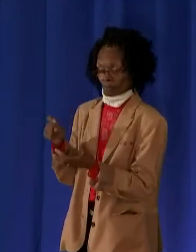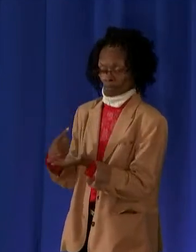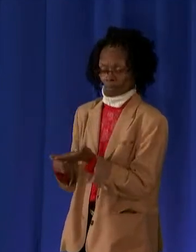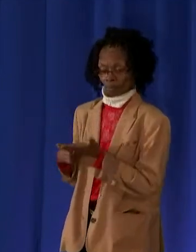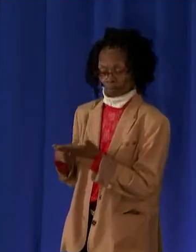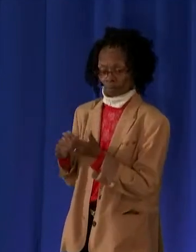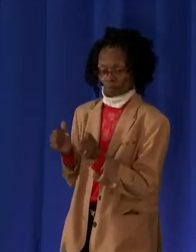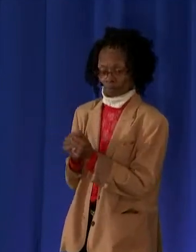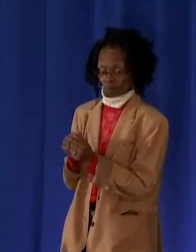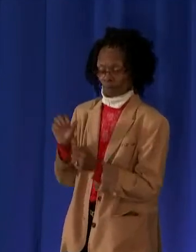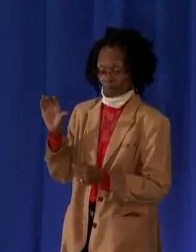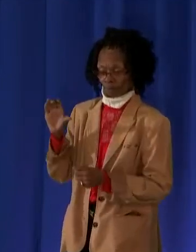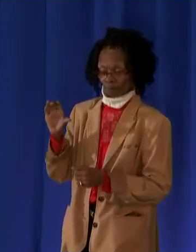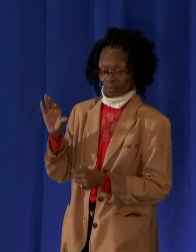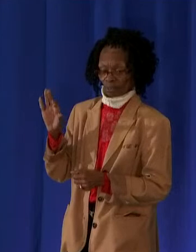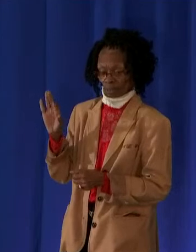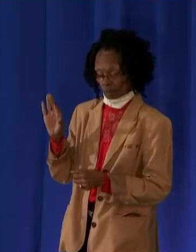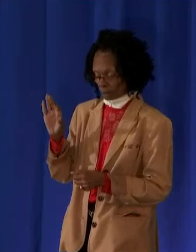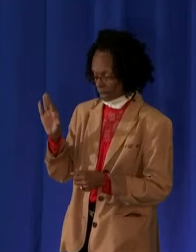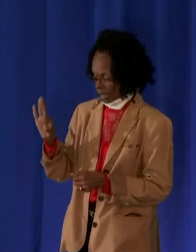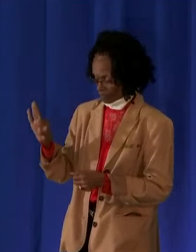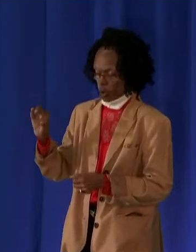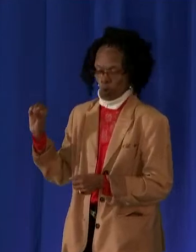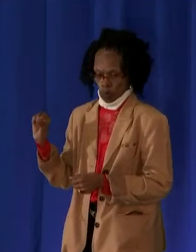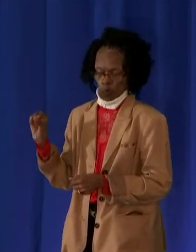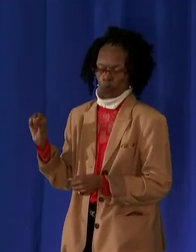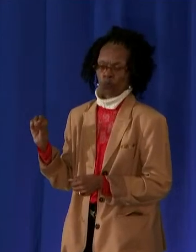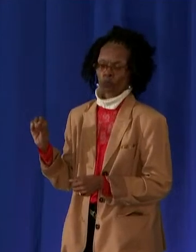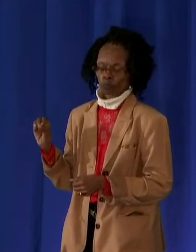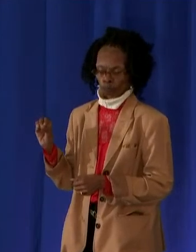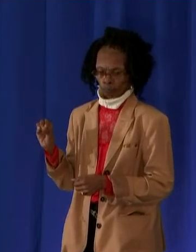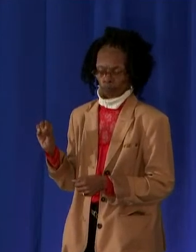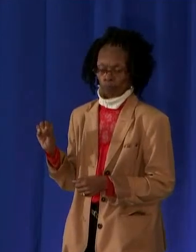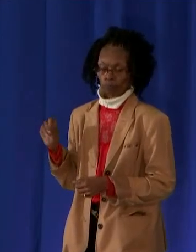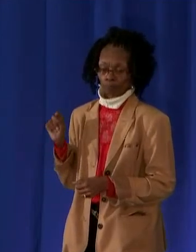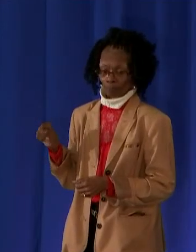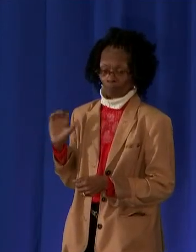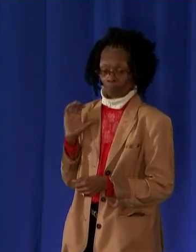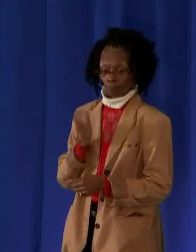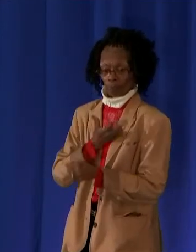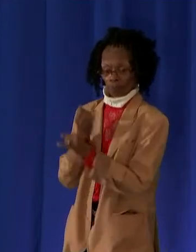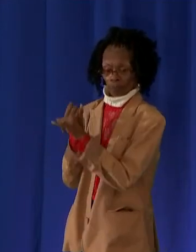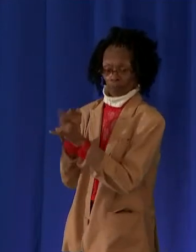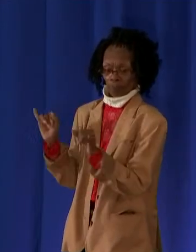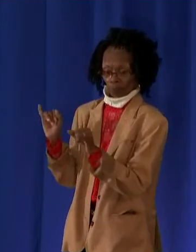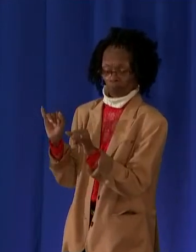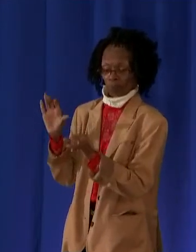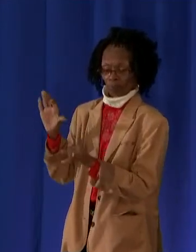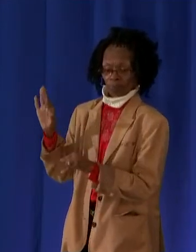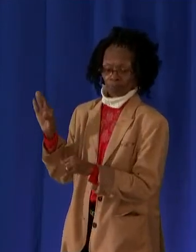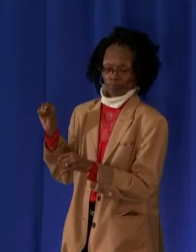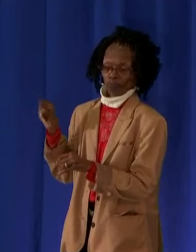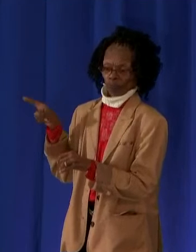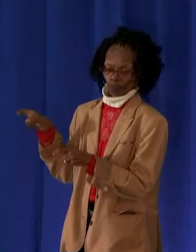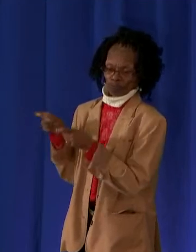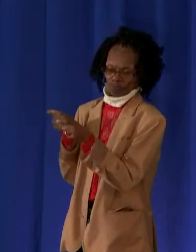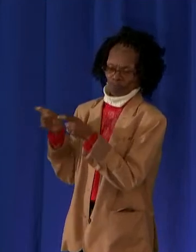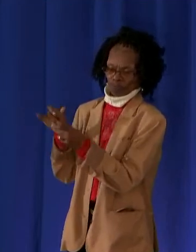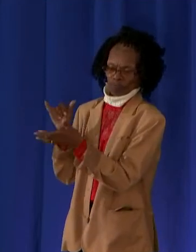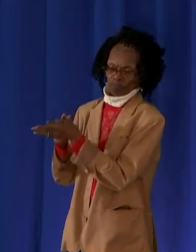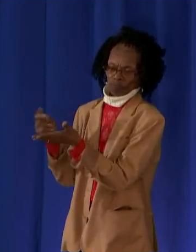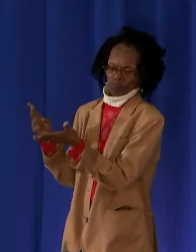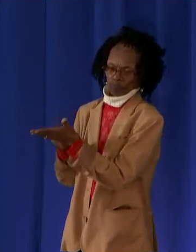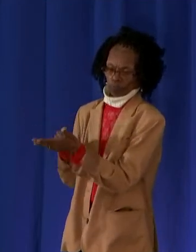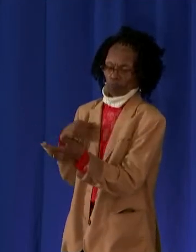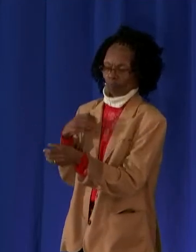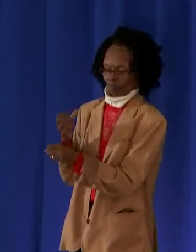have with the CFO. I think you know that the independent chief financial officer for the district manages that contract, and